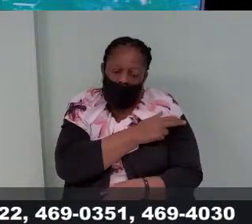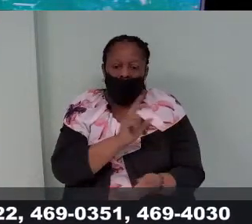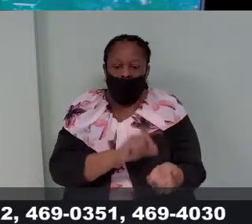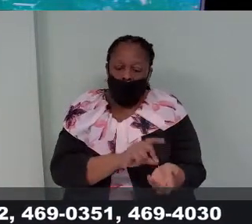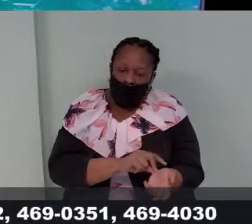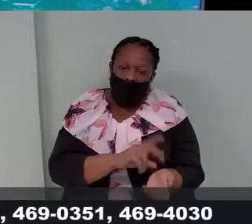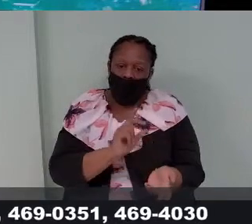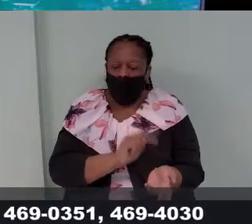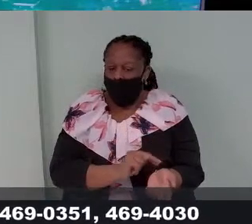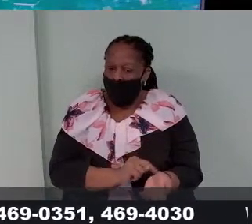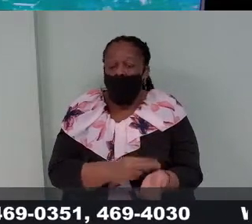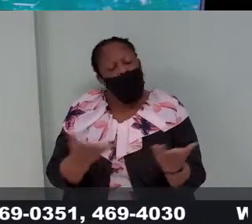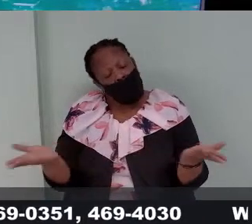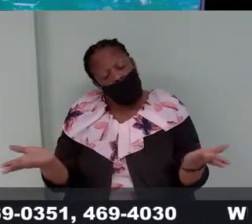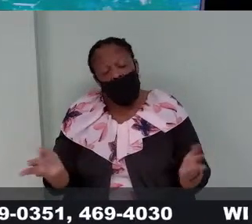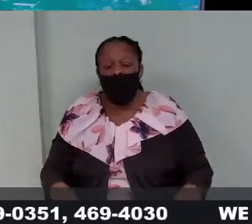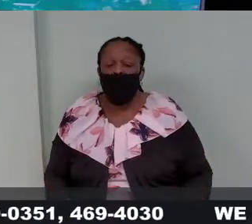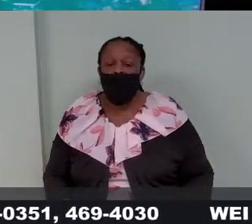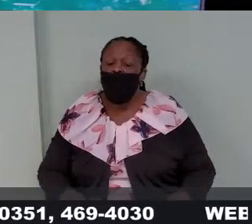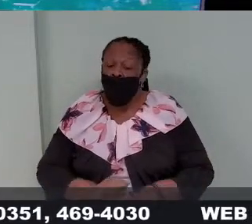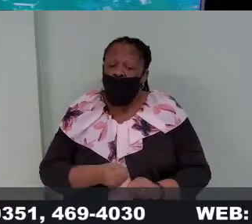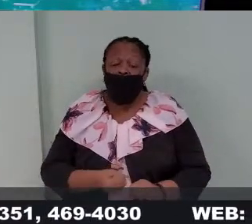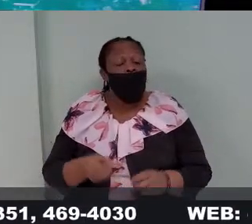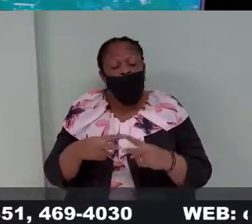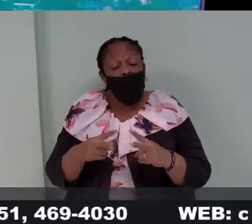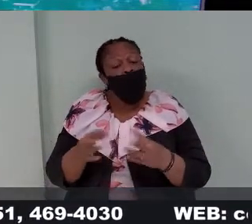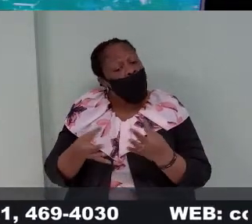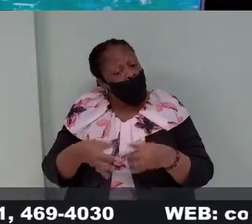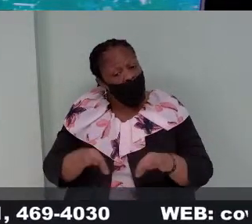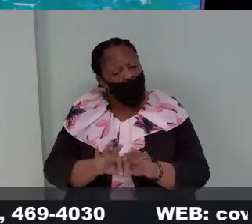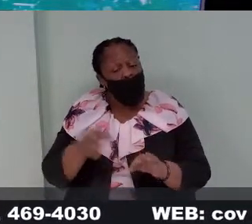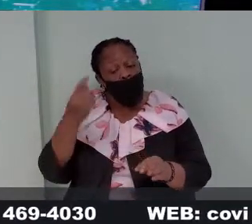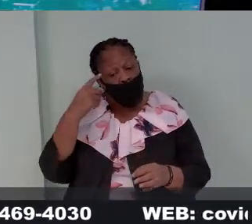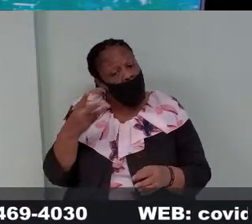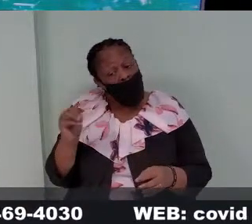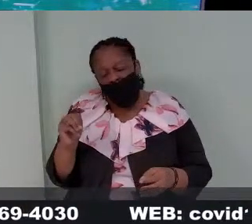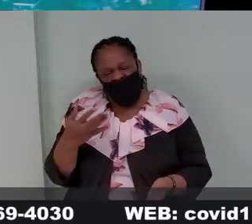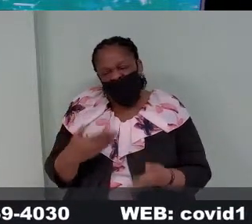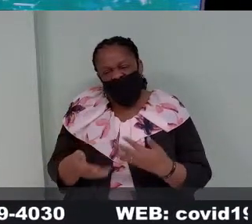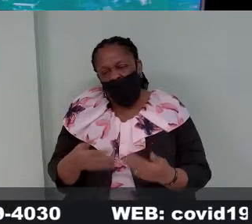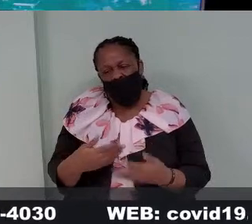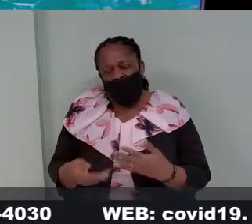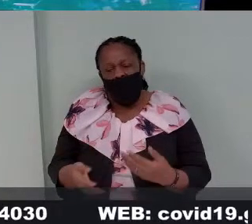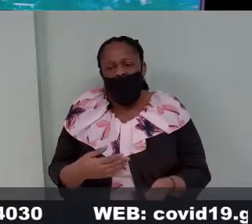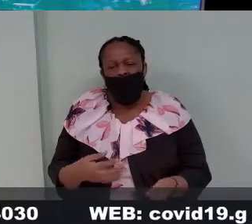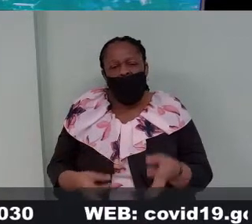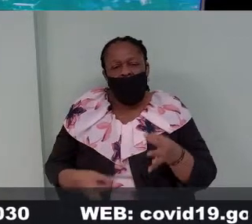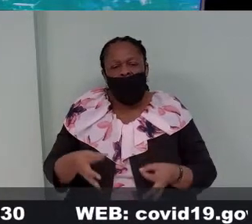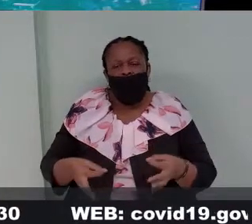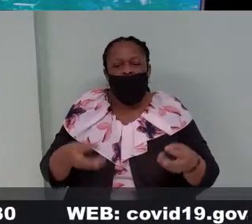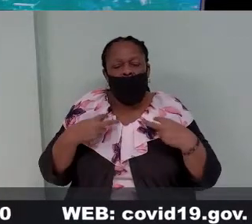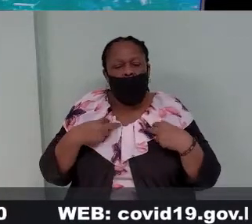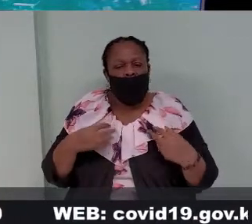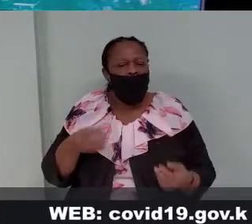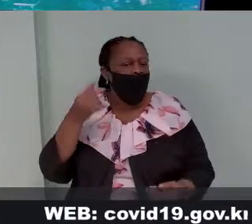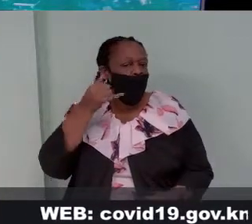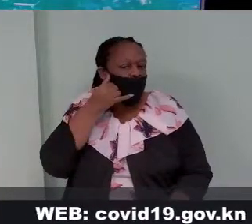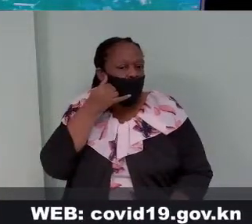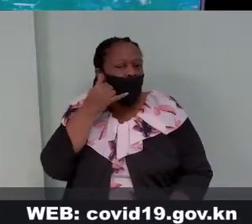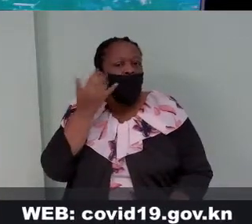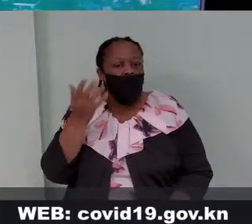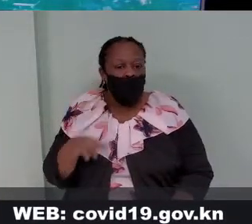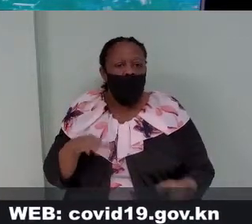So, not having a smartphone doesn't hinder our achieving the same things.